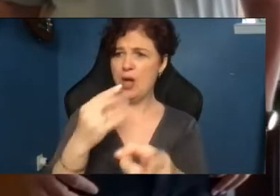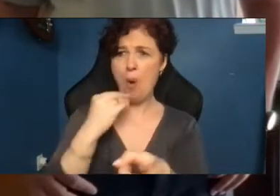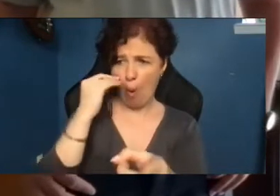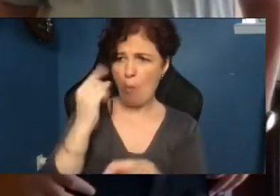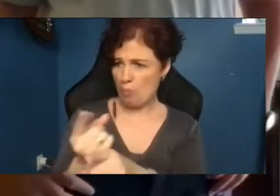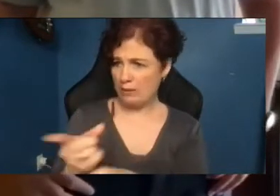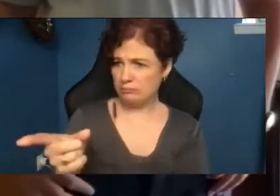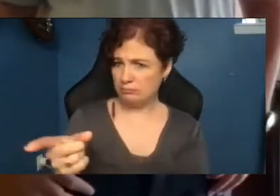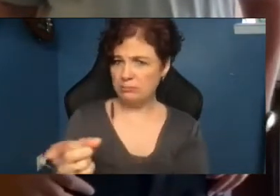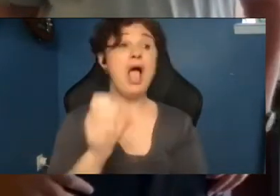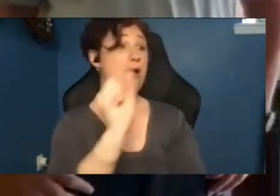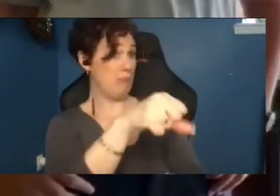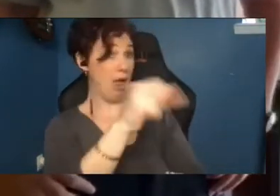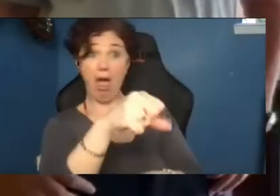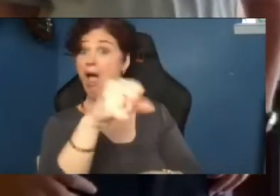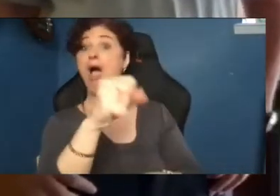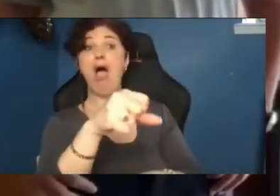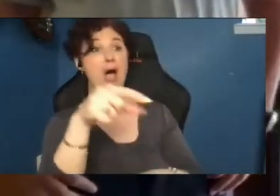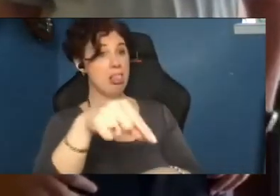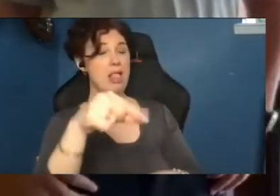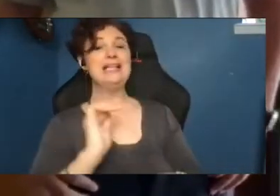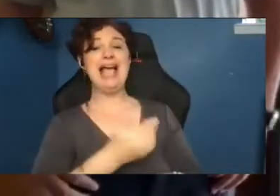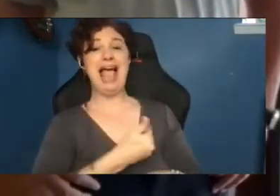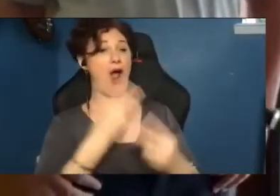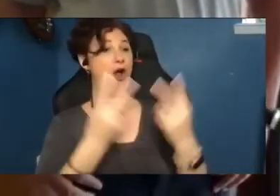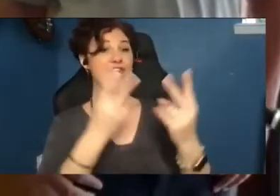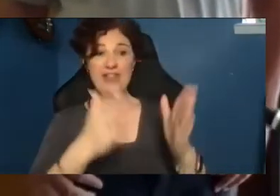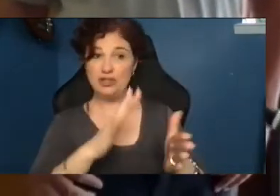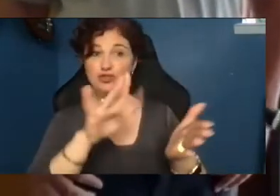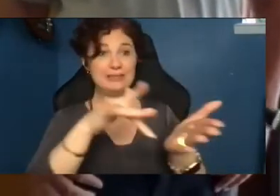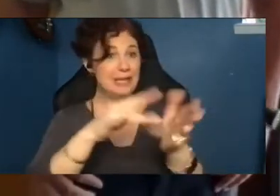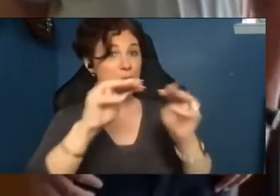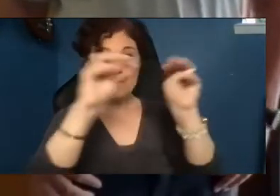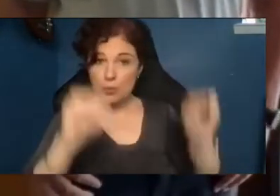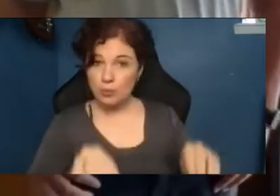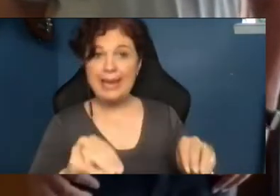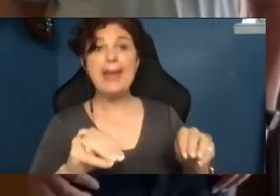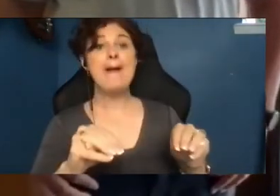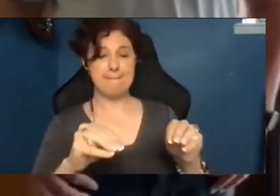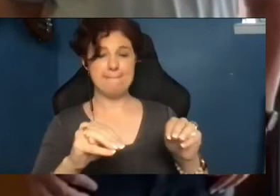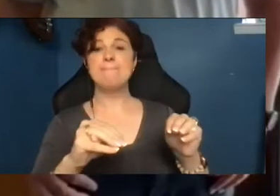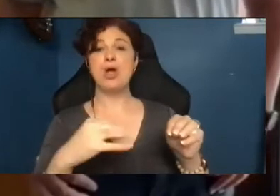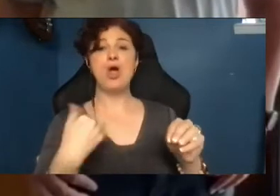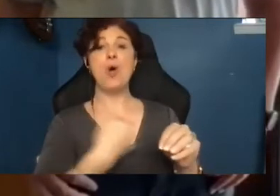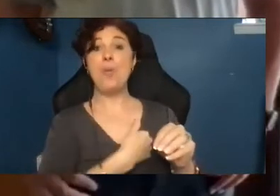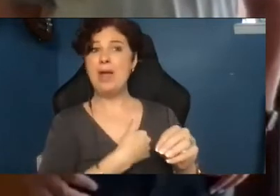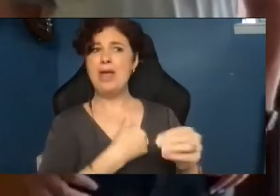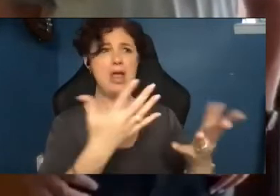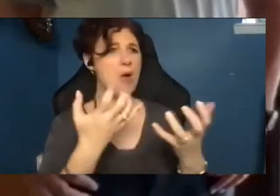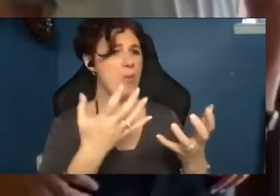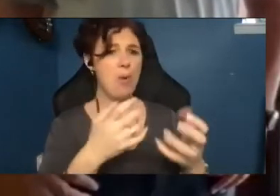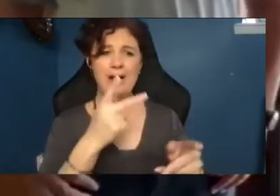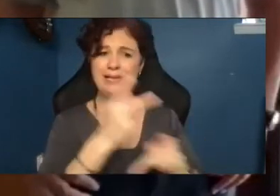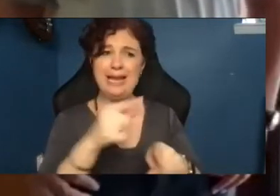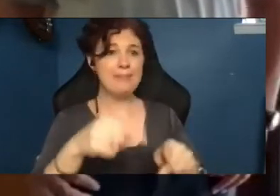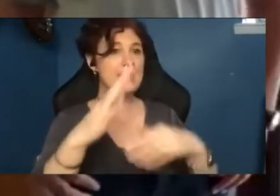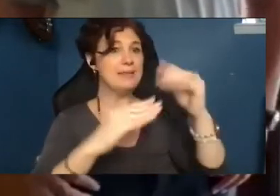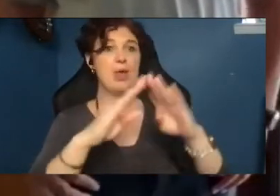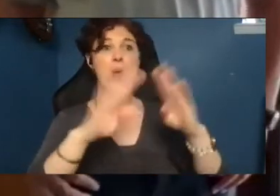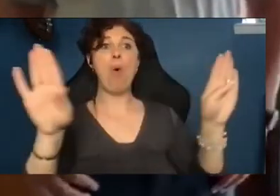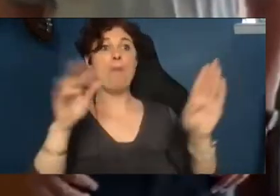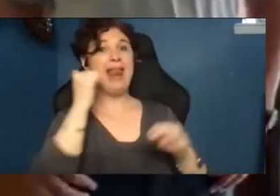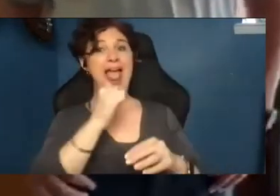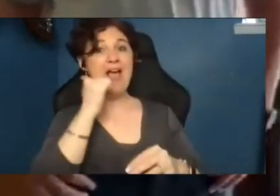home? Yes, yeah. This is our visitor center and museum. We strive to keep this building open every